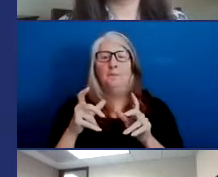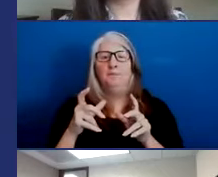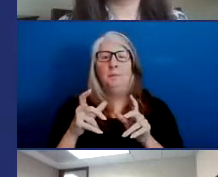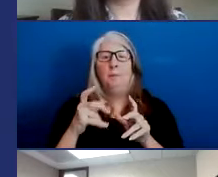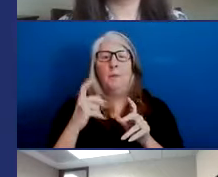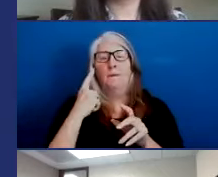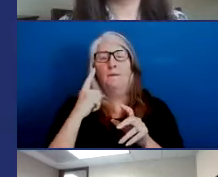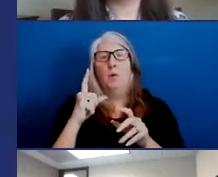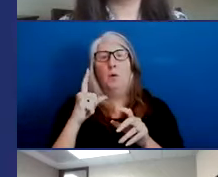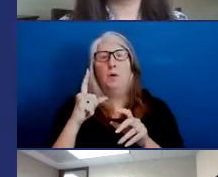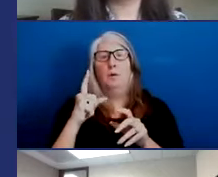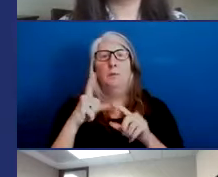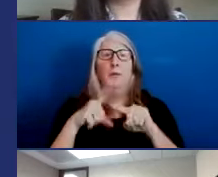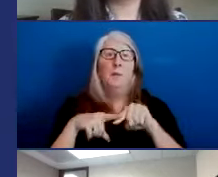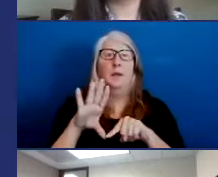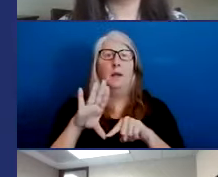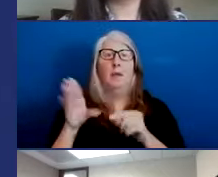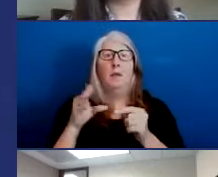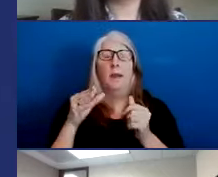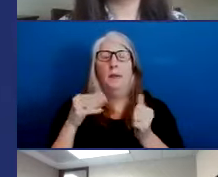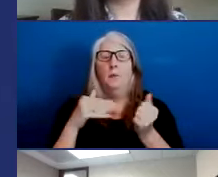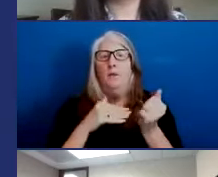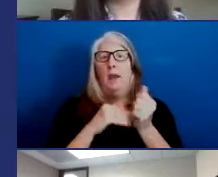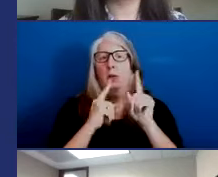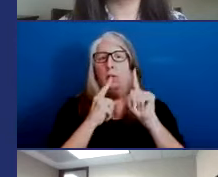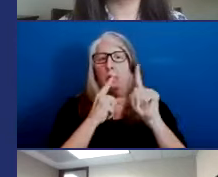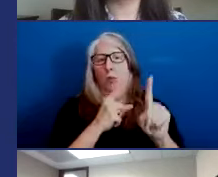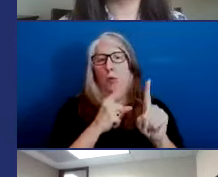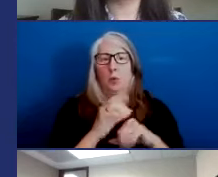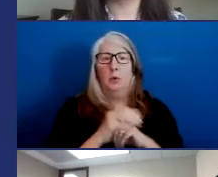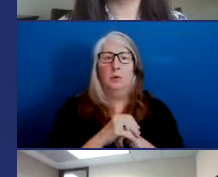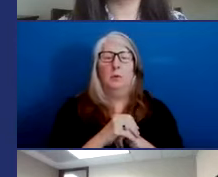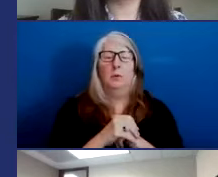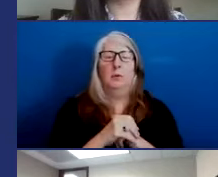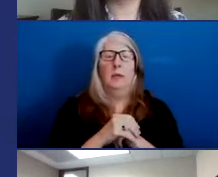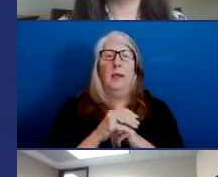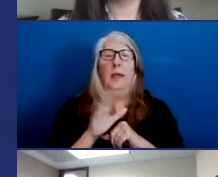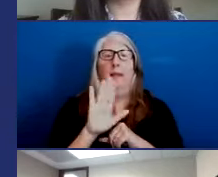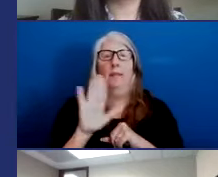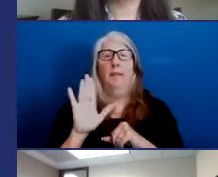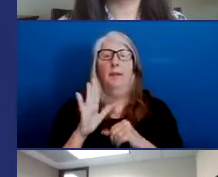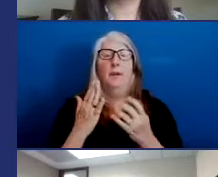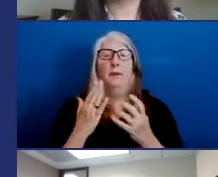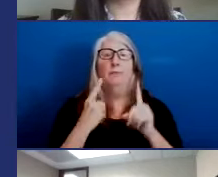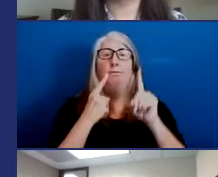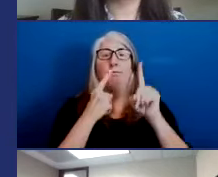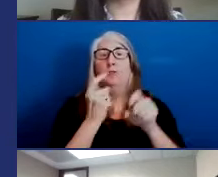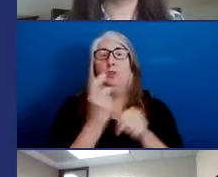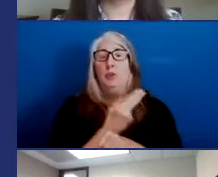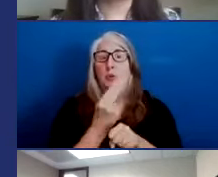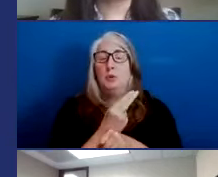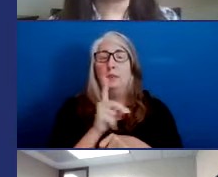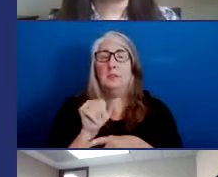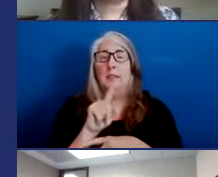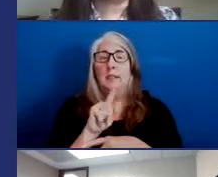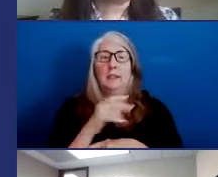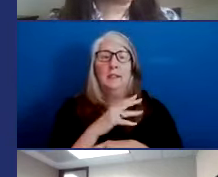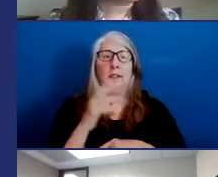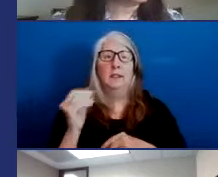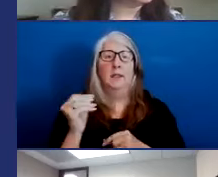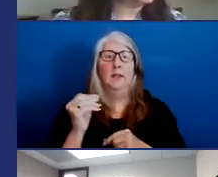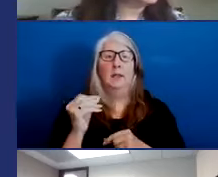provider's role, like who they are, the desired use of the data, and the data that we have available. So we're not asking for stuff that's